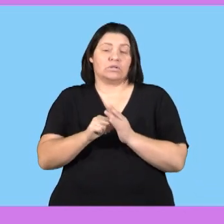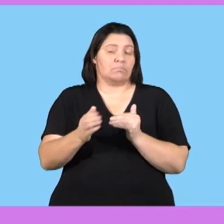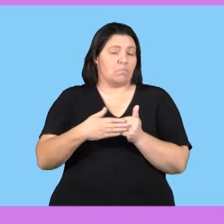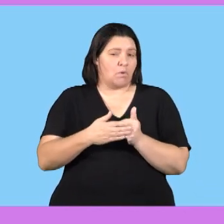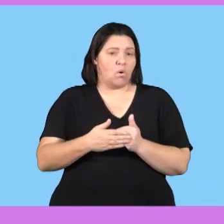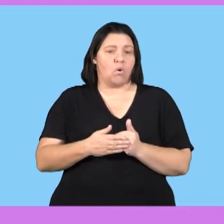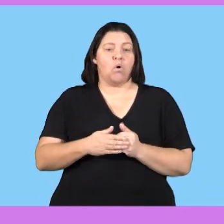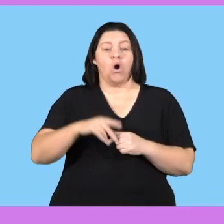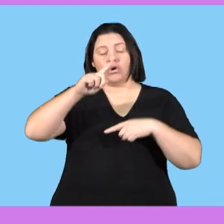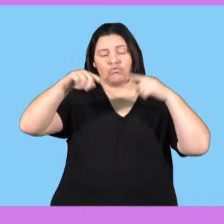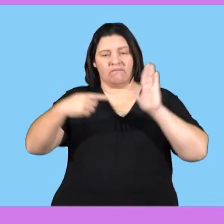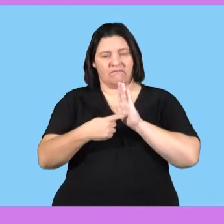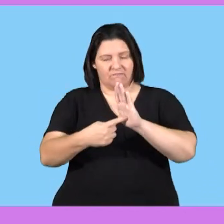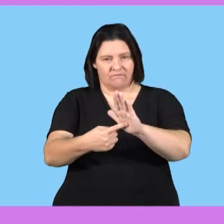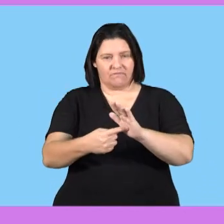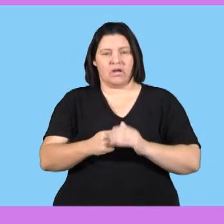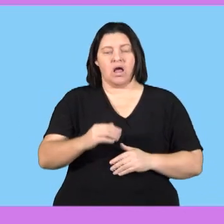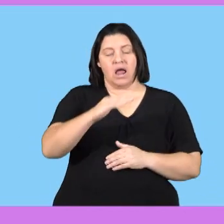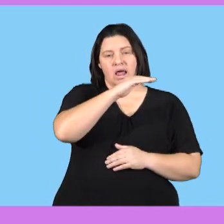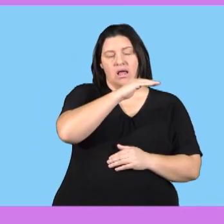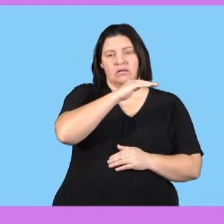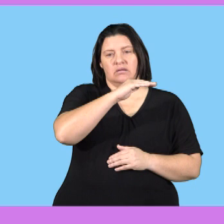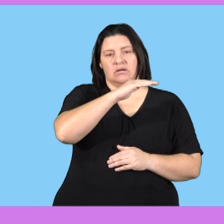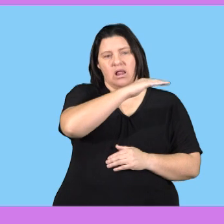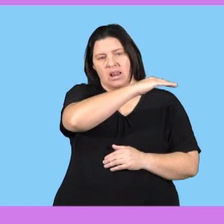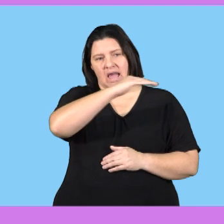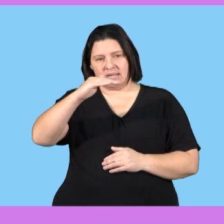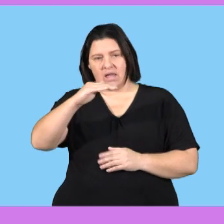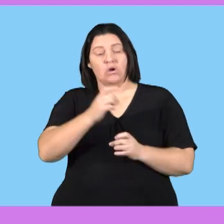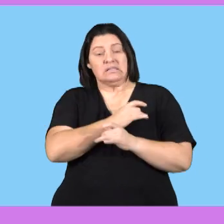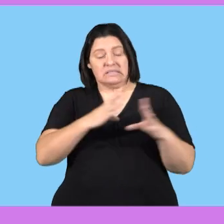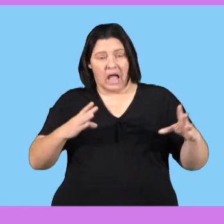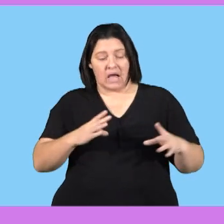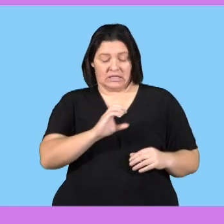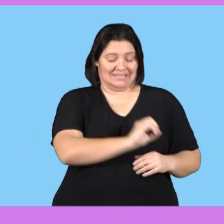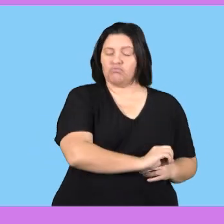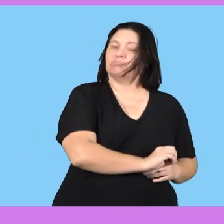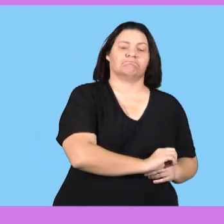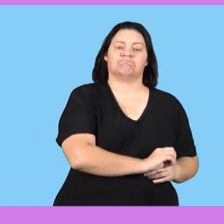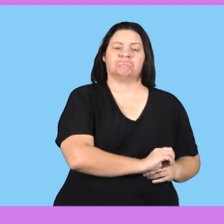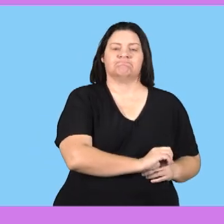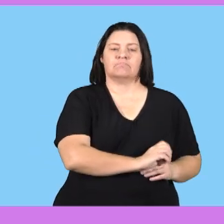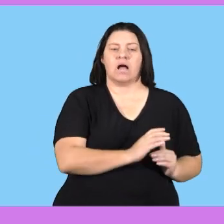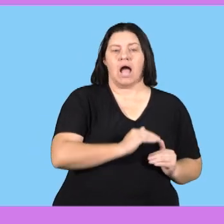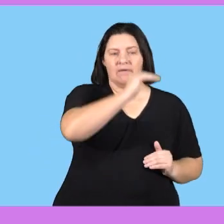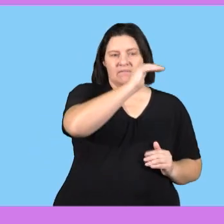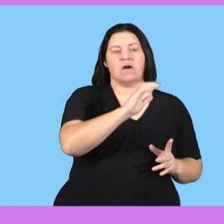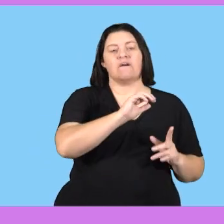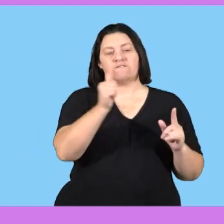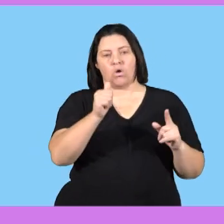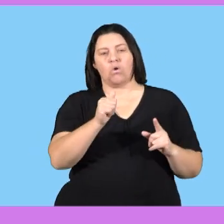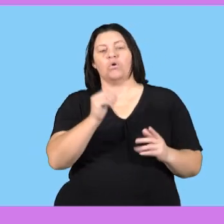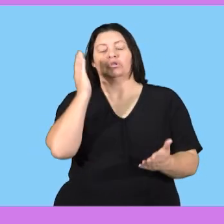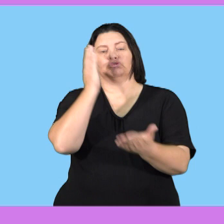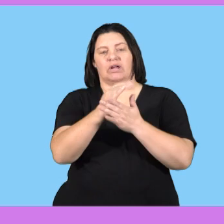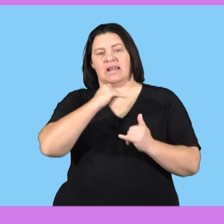is important? The graph is normally a horizontal line, which does not start at the origin, right? And then after it's followed